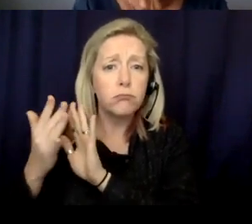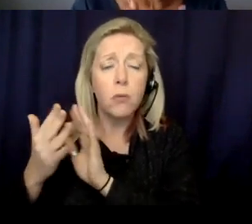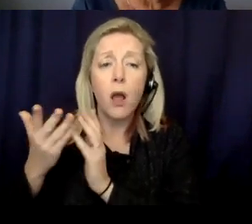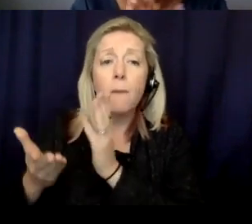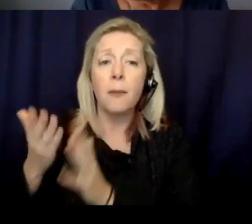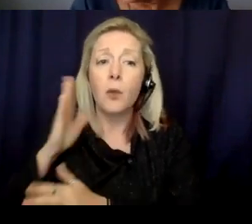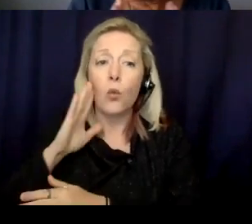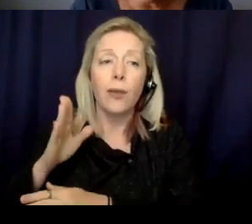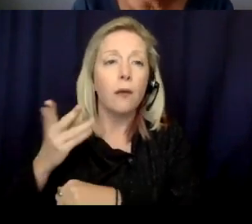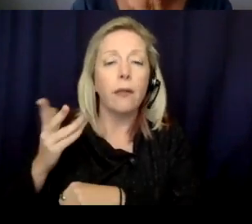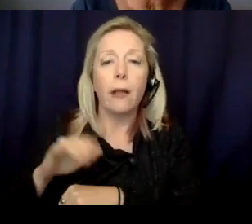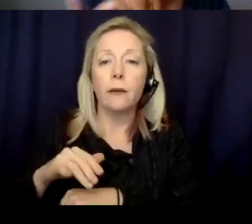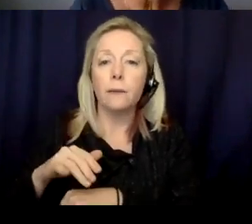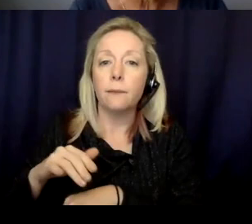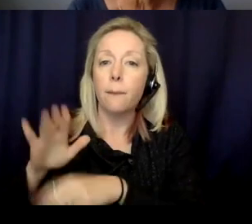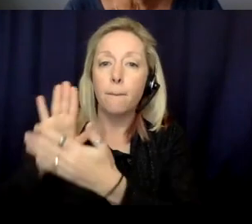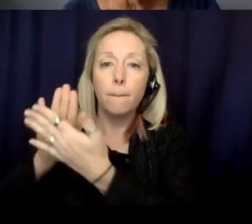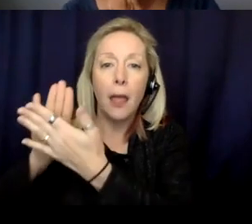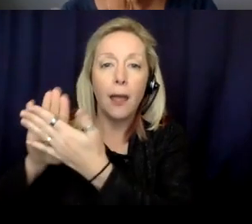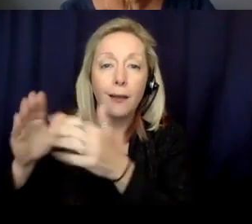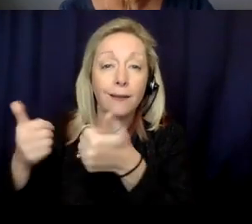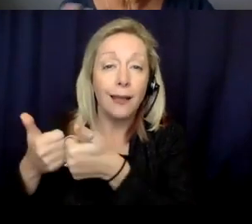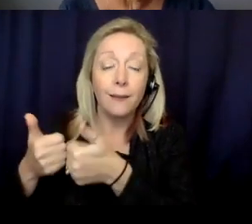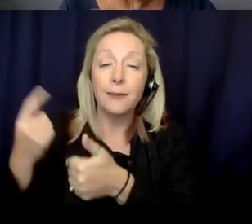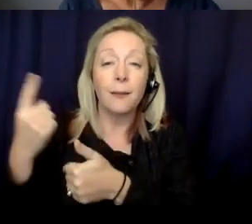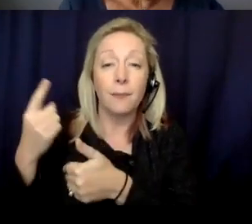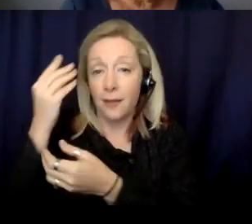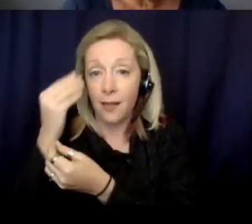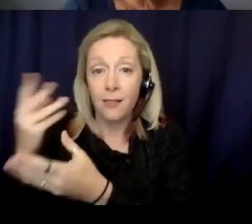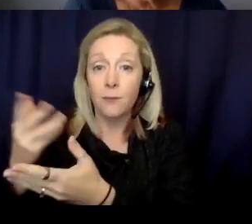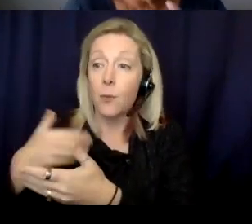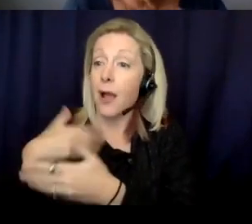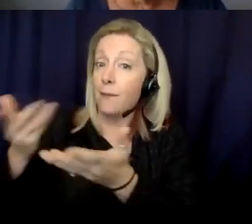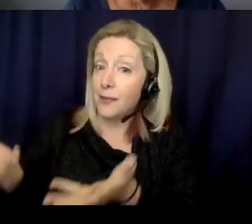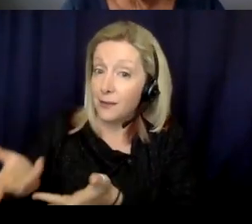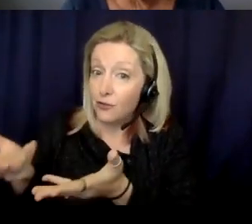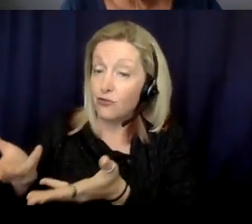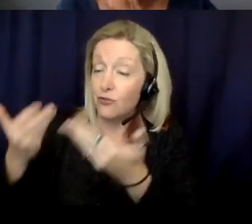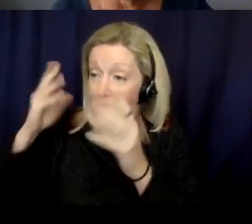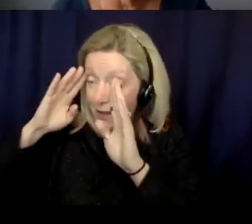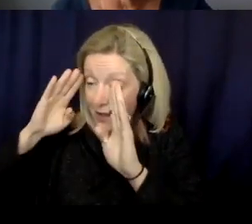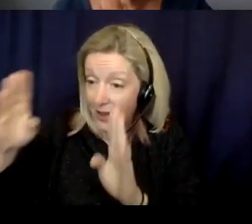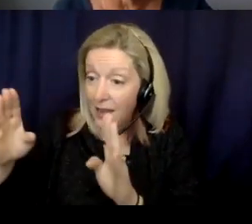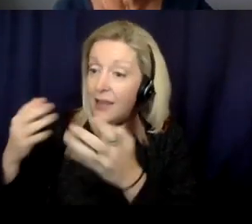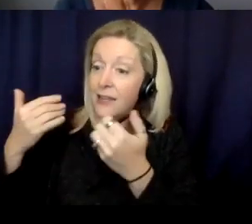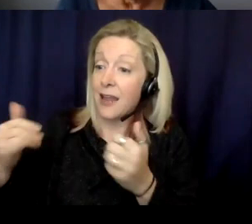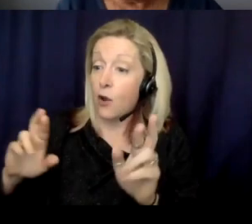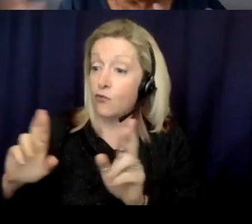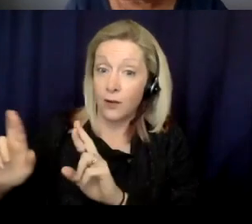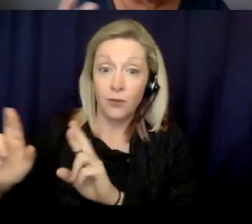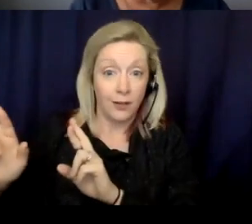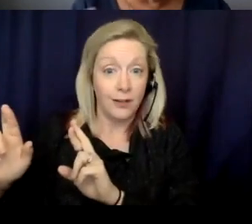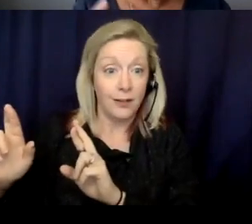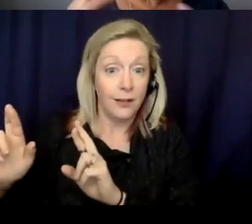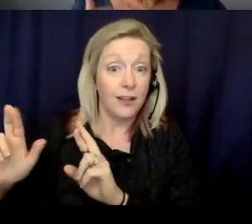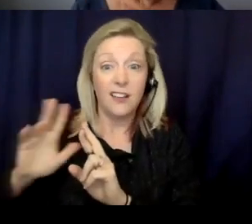some like little petting game or something to let them know, hey, it's me, and this is what we're going to kind of be doing.